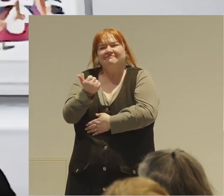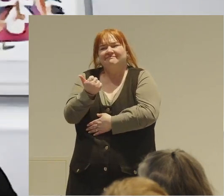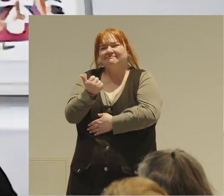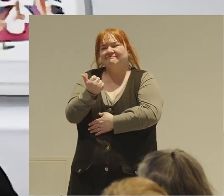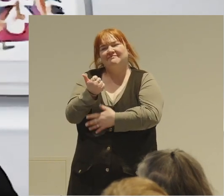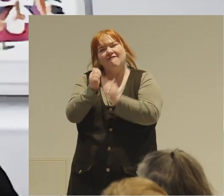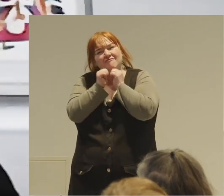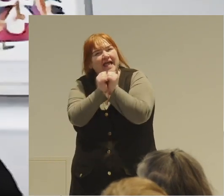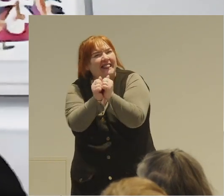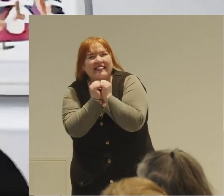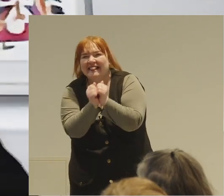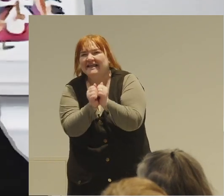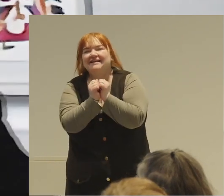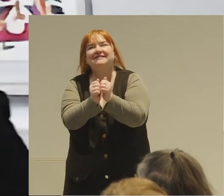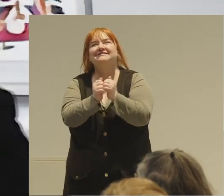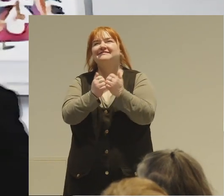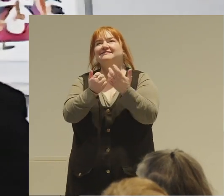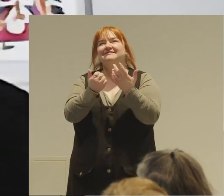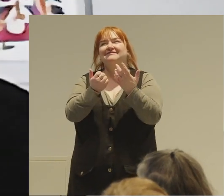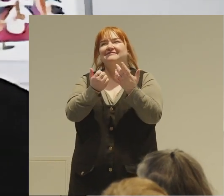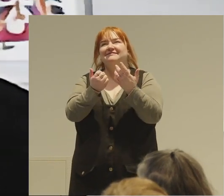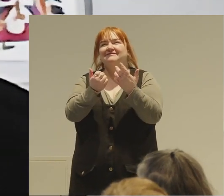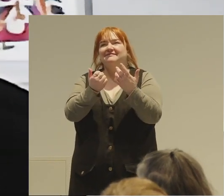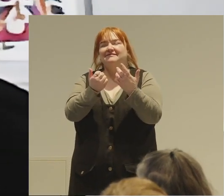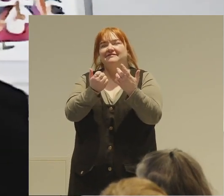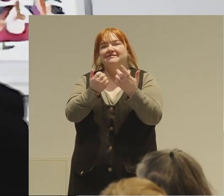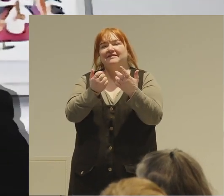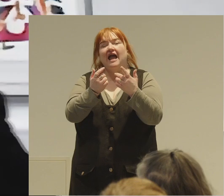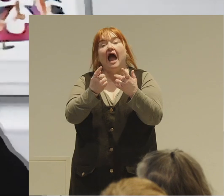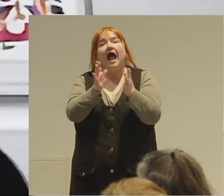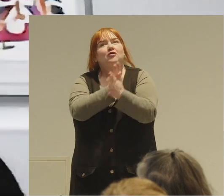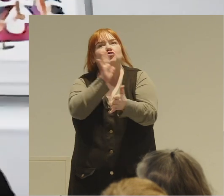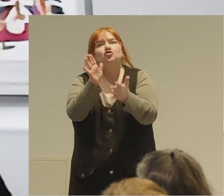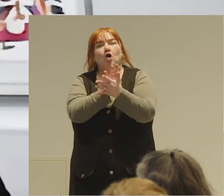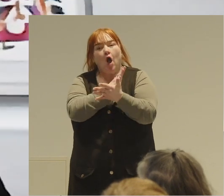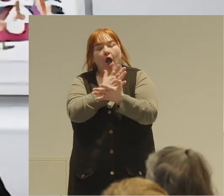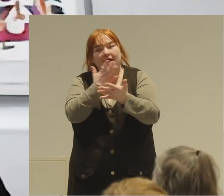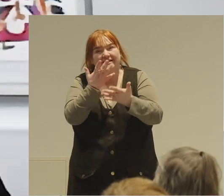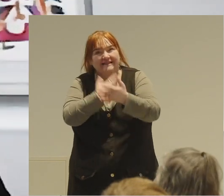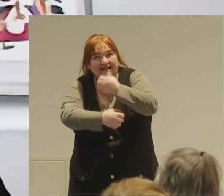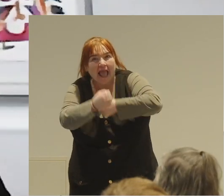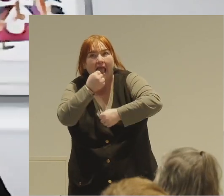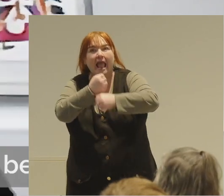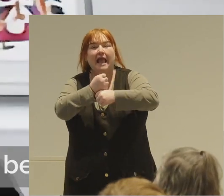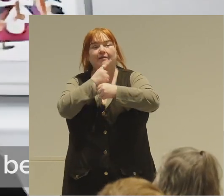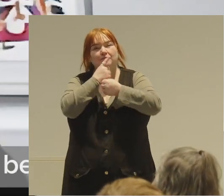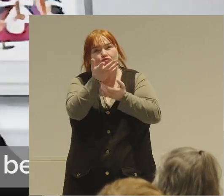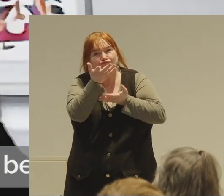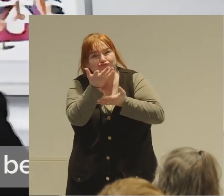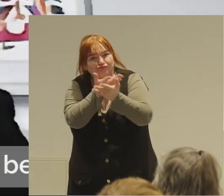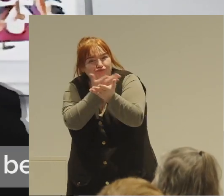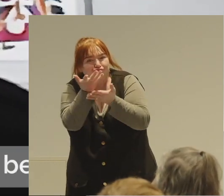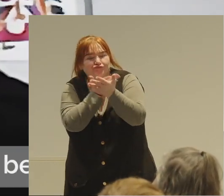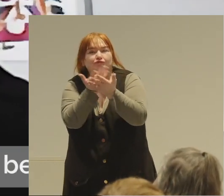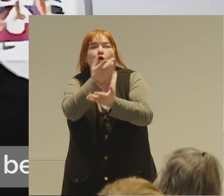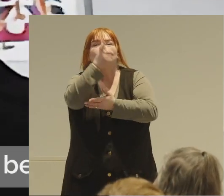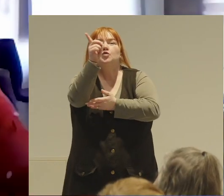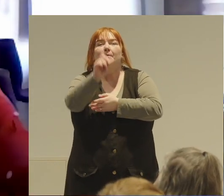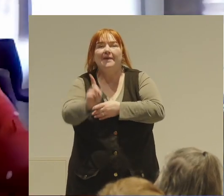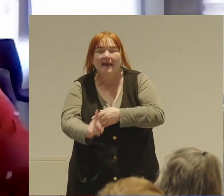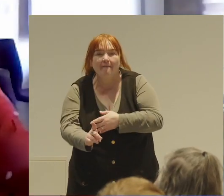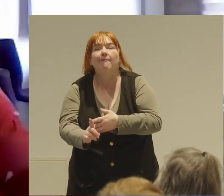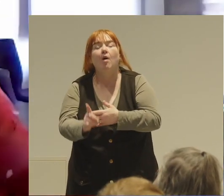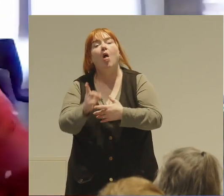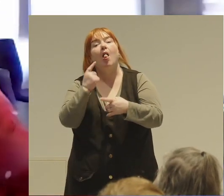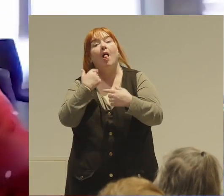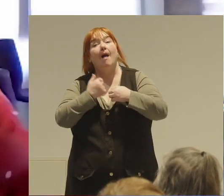friendly, and I like doing all the games and like talking to people what my future's going to be. It's